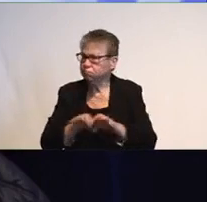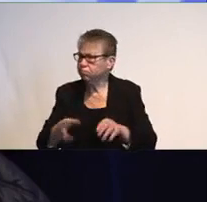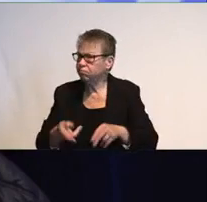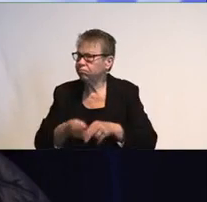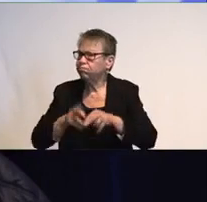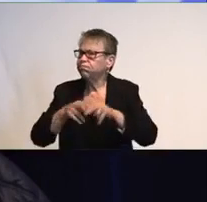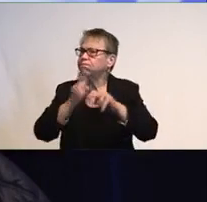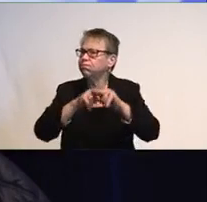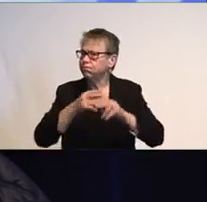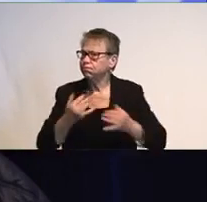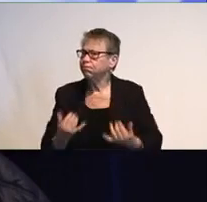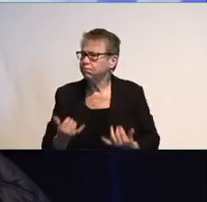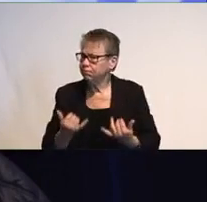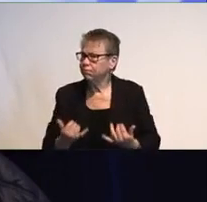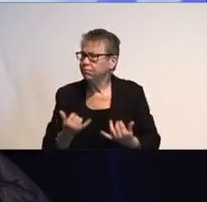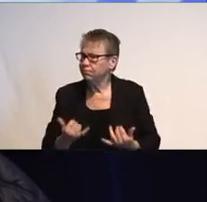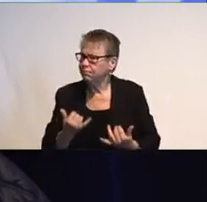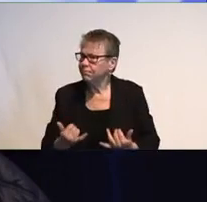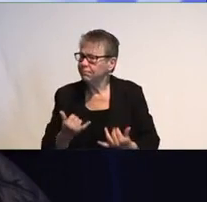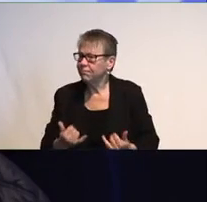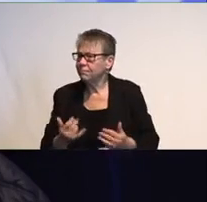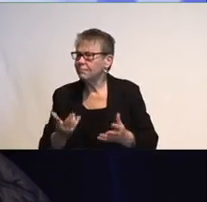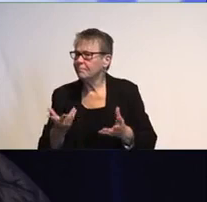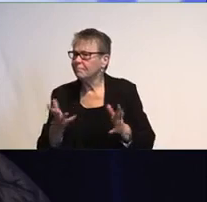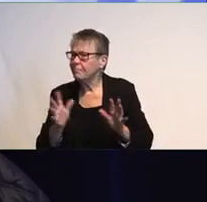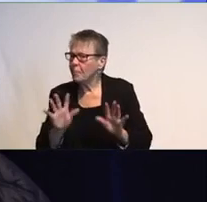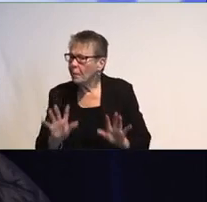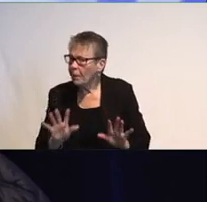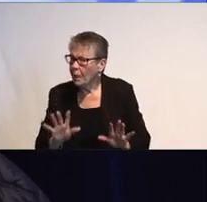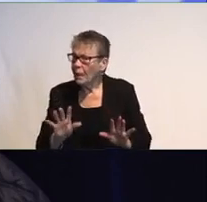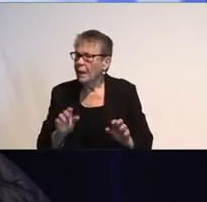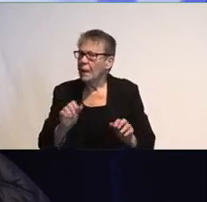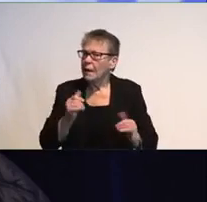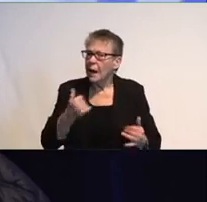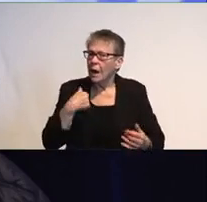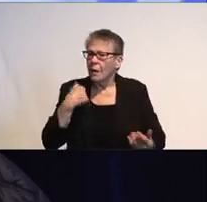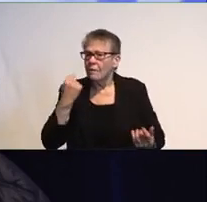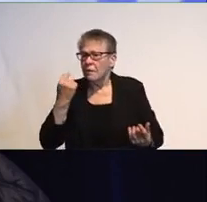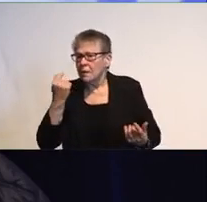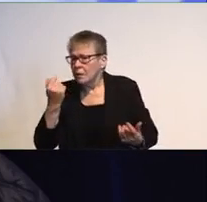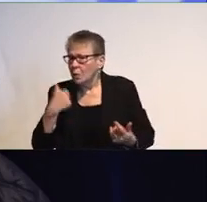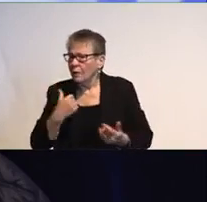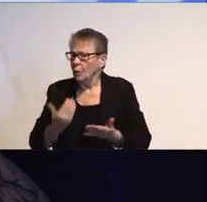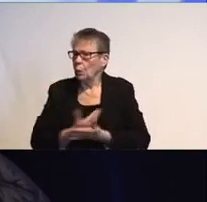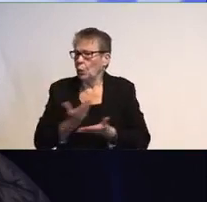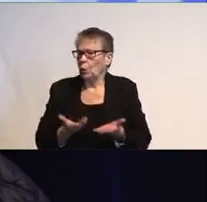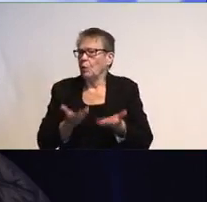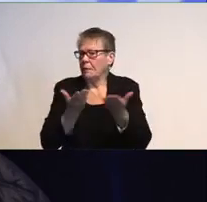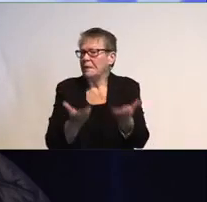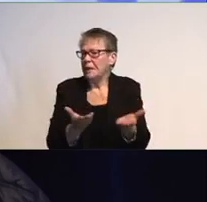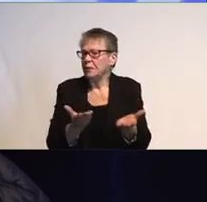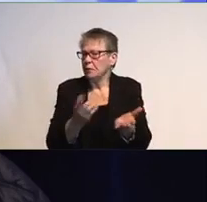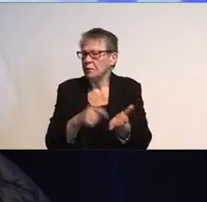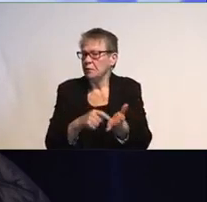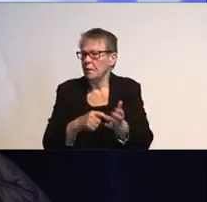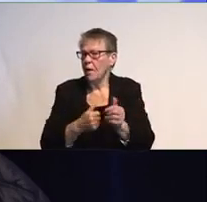school settings and for the general public. The revised recommendations align with guidance from the CDC. They do